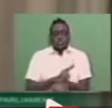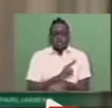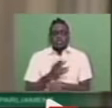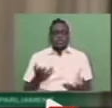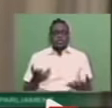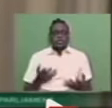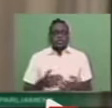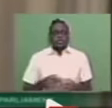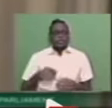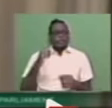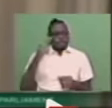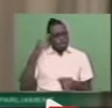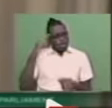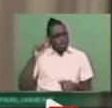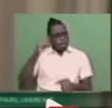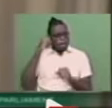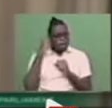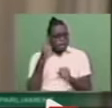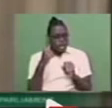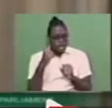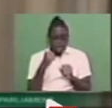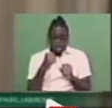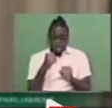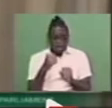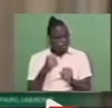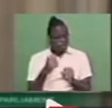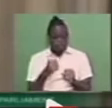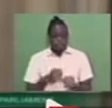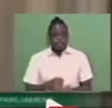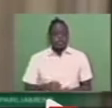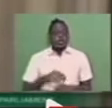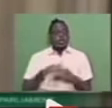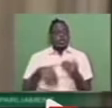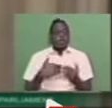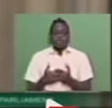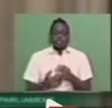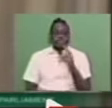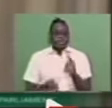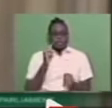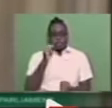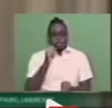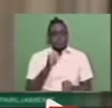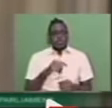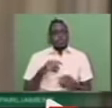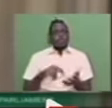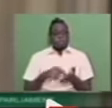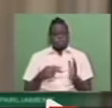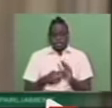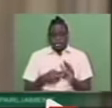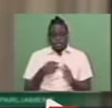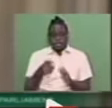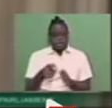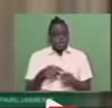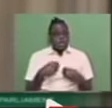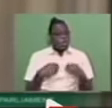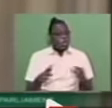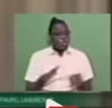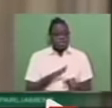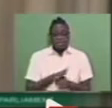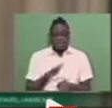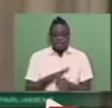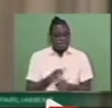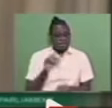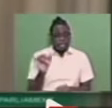all the gas used to power the entire country. It is enough gas to power Atlantic LNG's Train 1 before